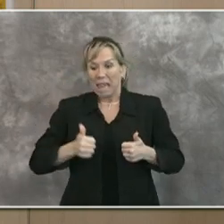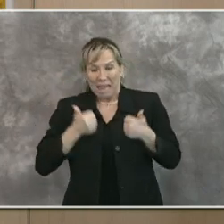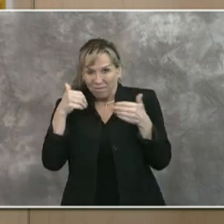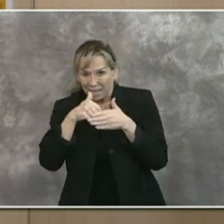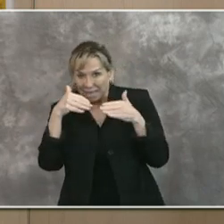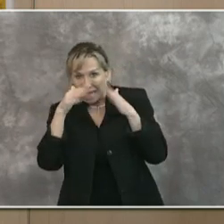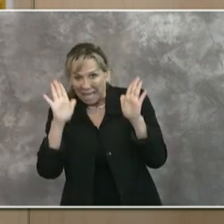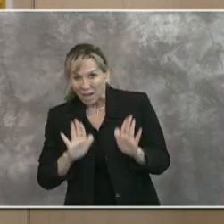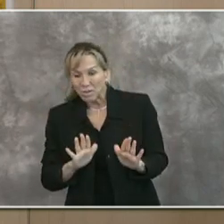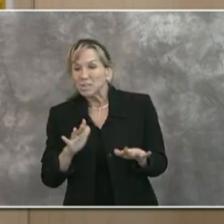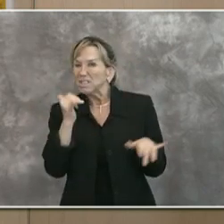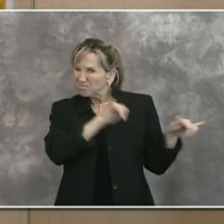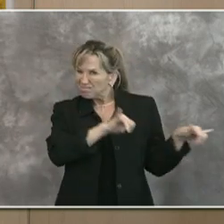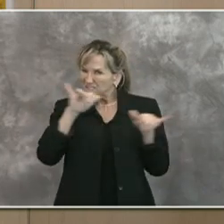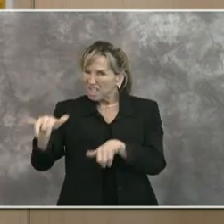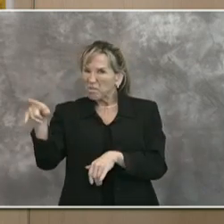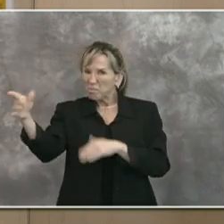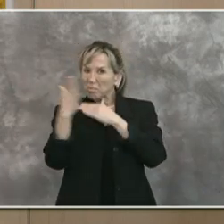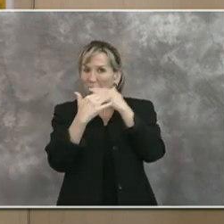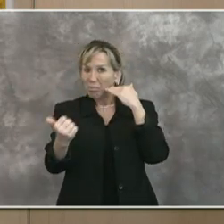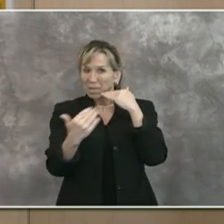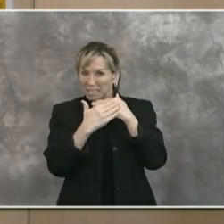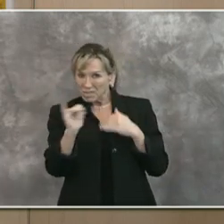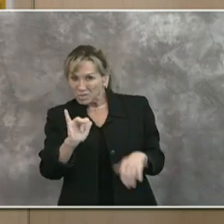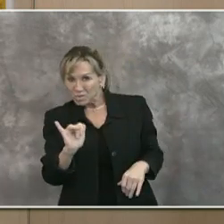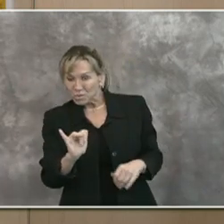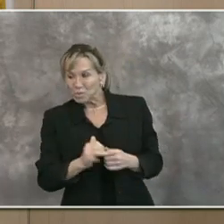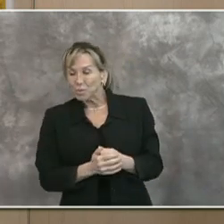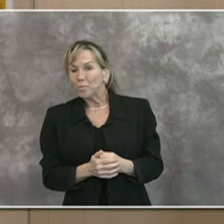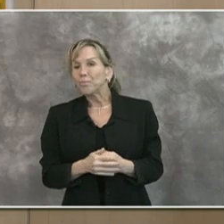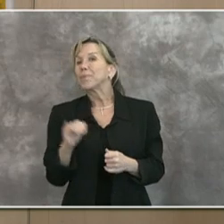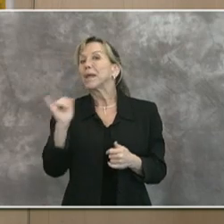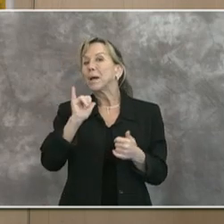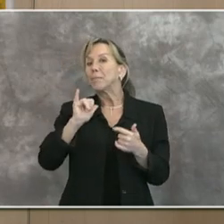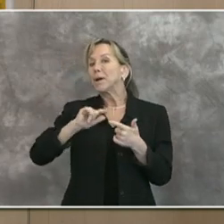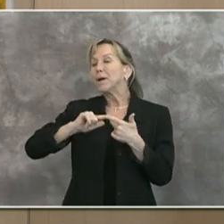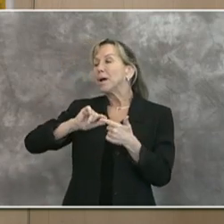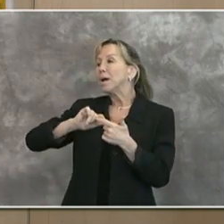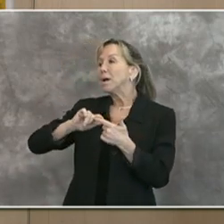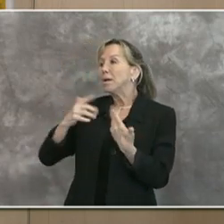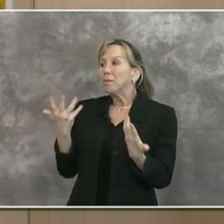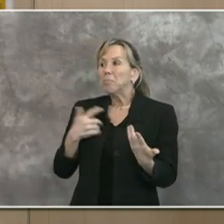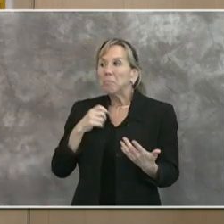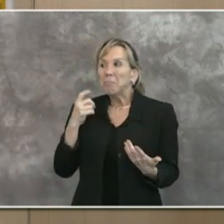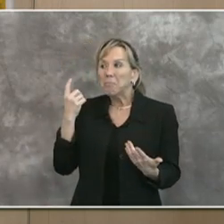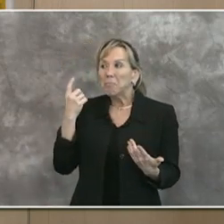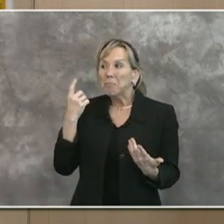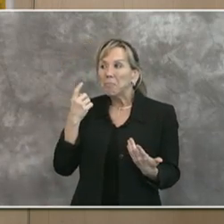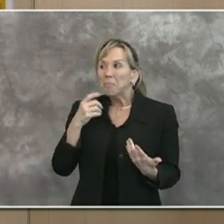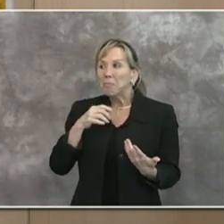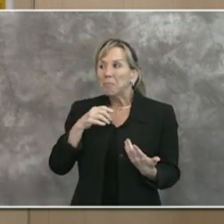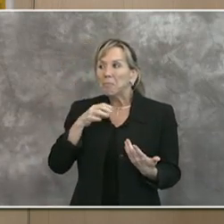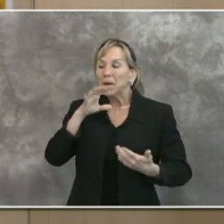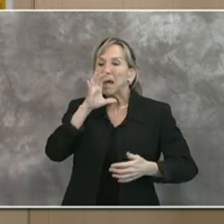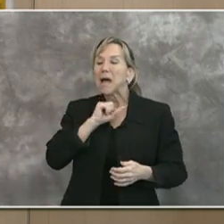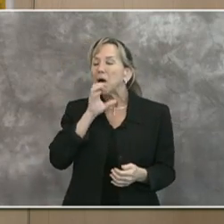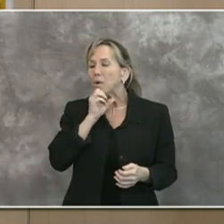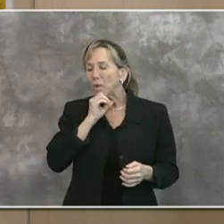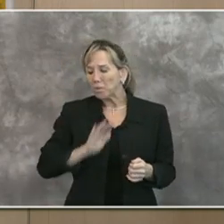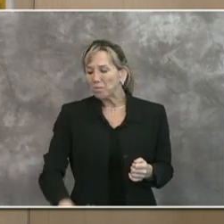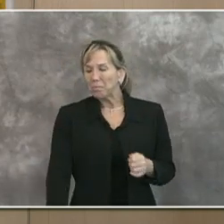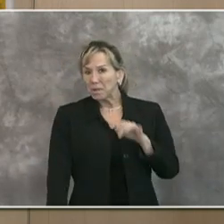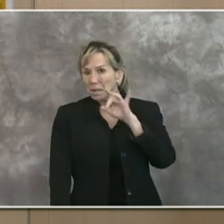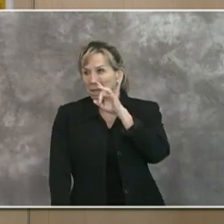enforced at the beaches? And also, a follow-up question, how old should a child